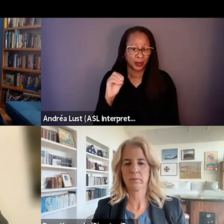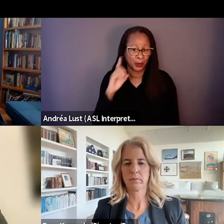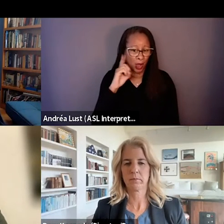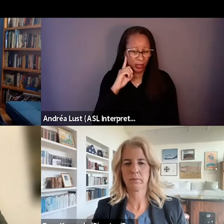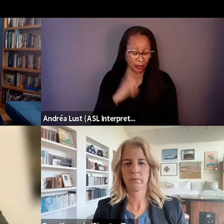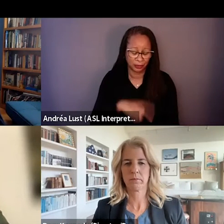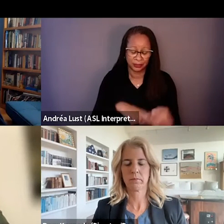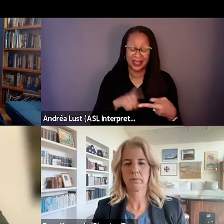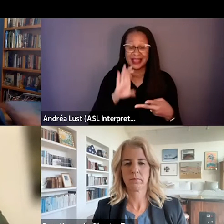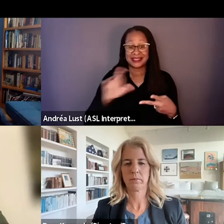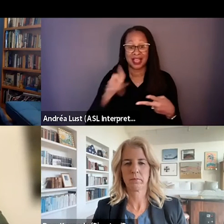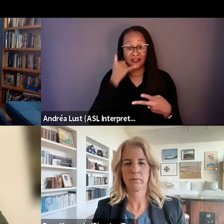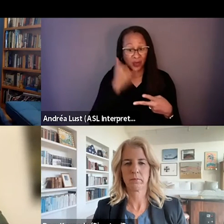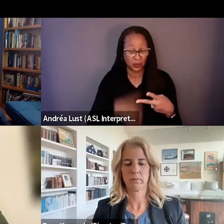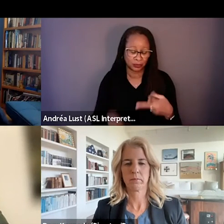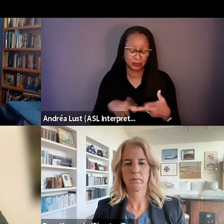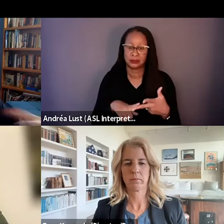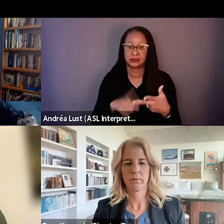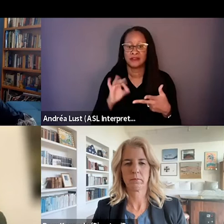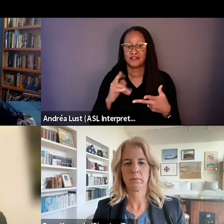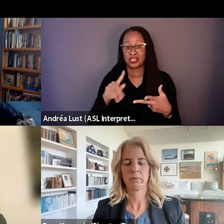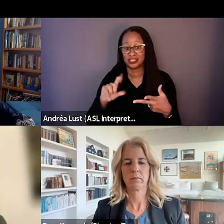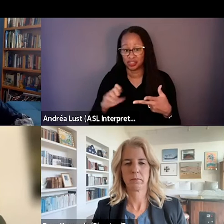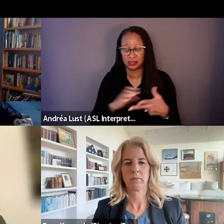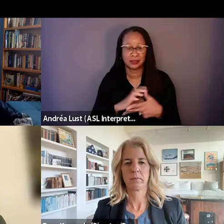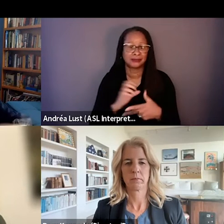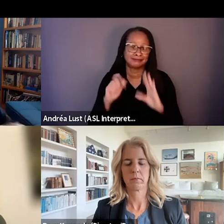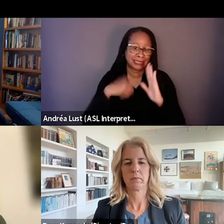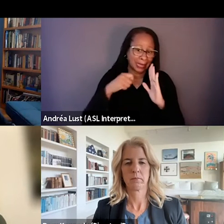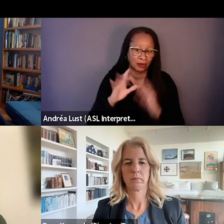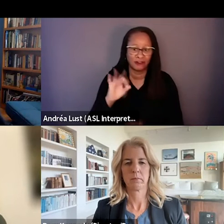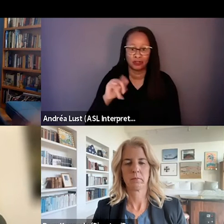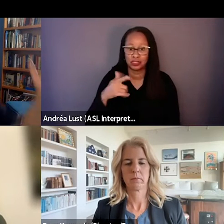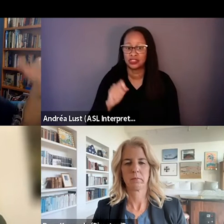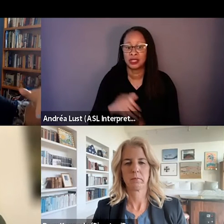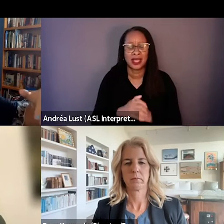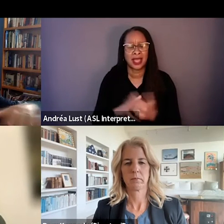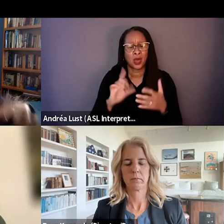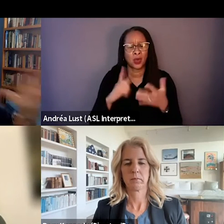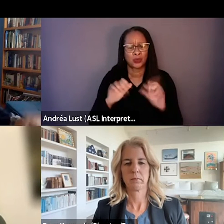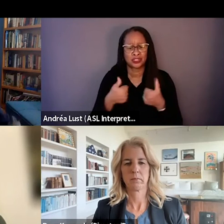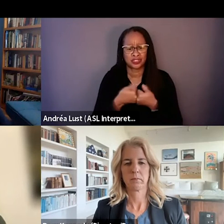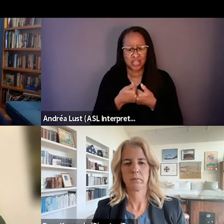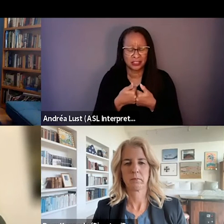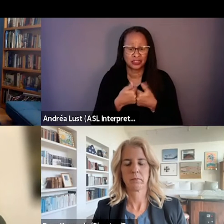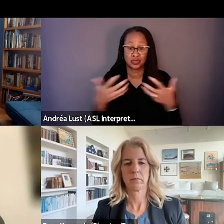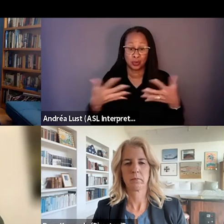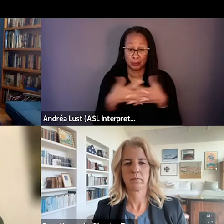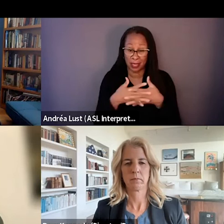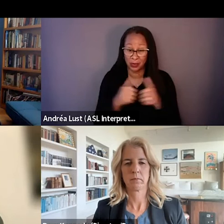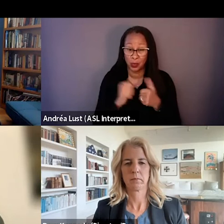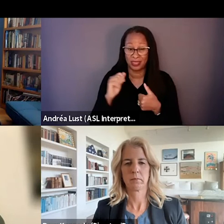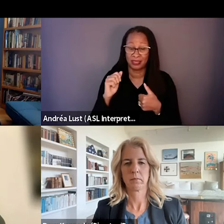I wondered how challenging it was gathering that all up and then finding a way to blend it with the aerial cinematography and all of your other